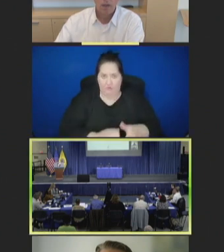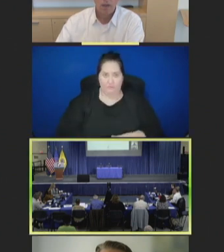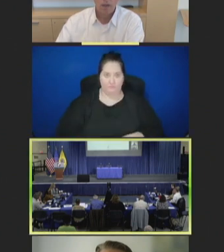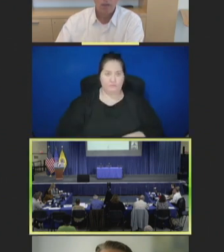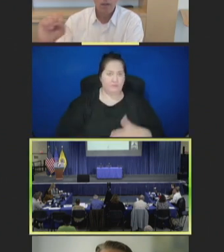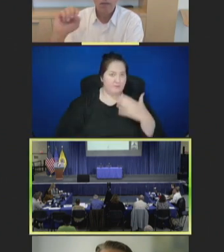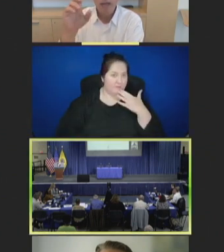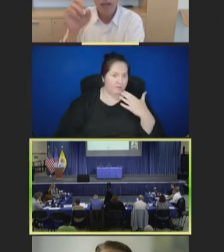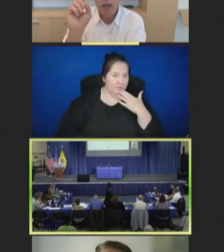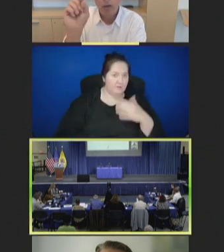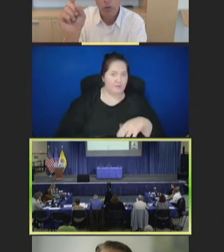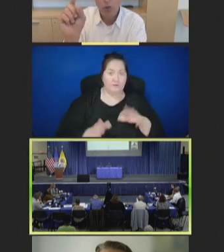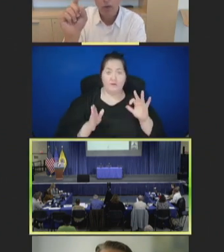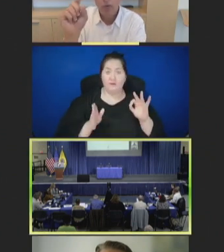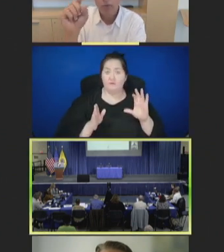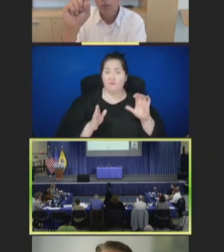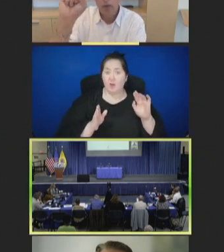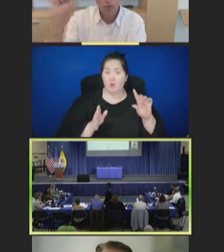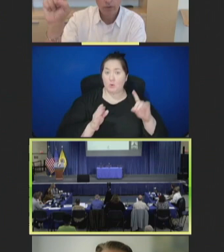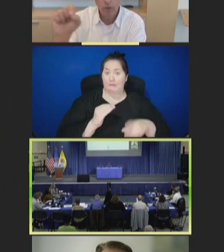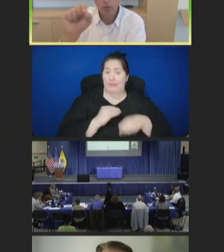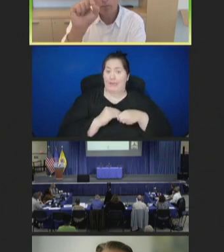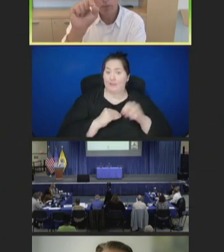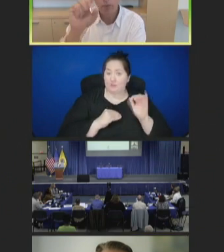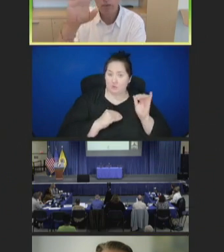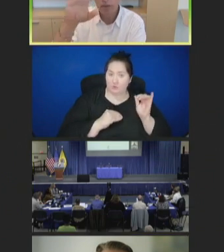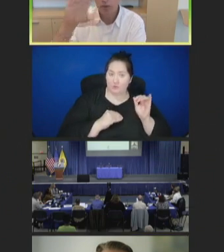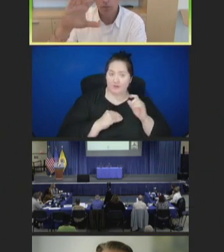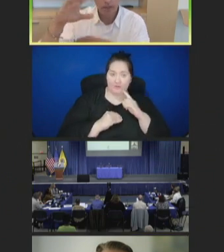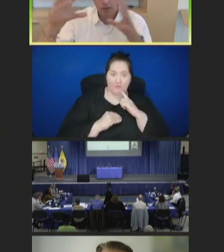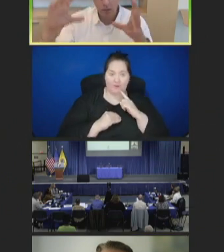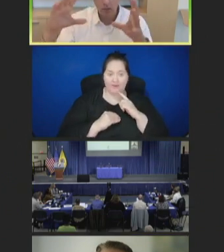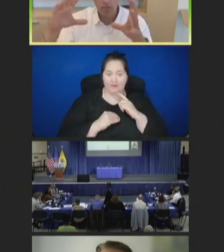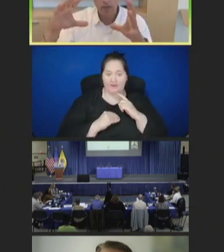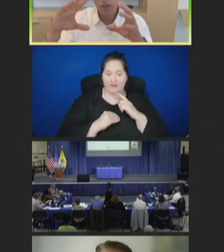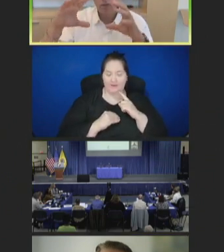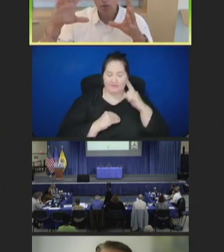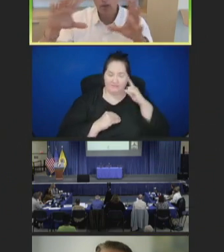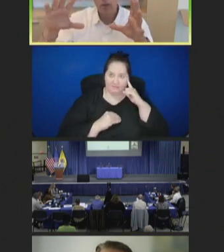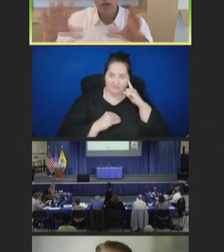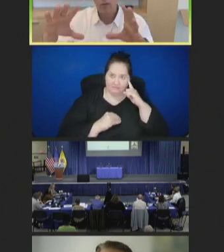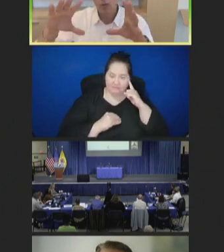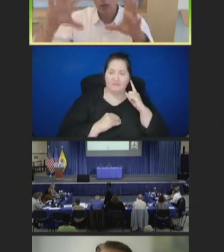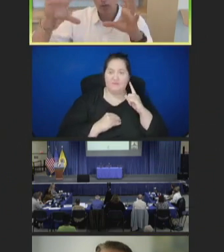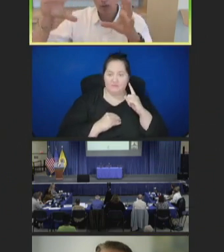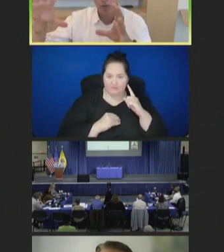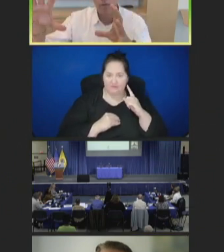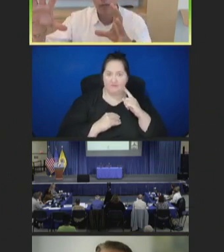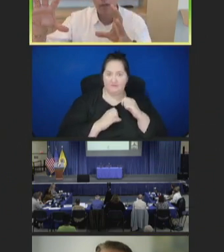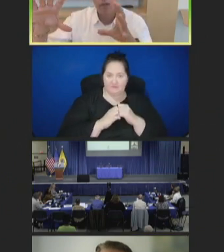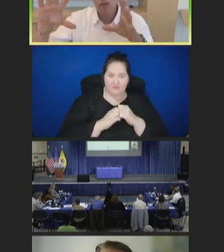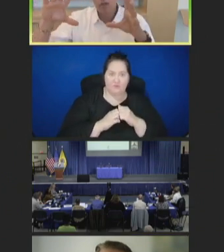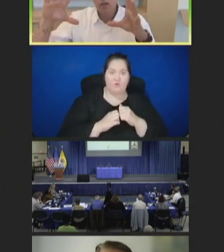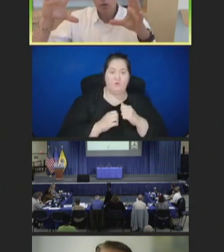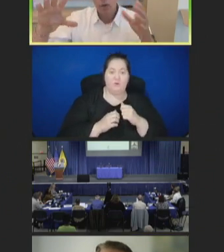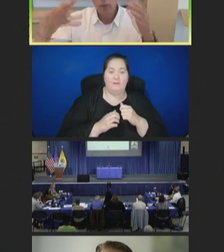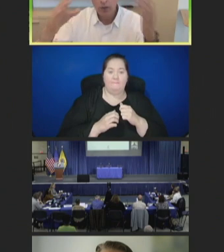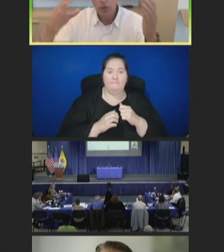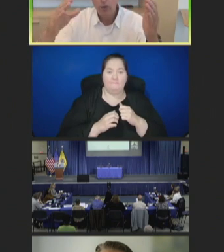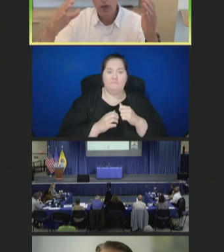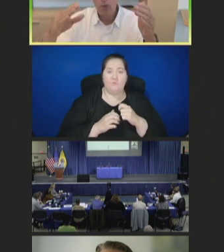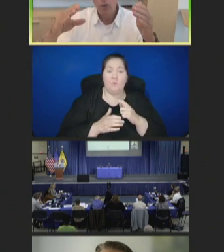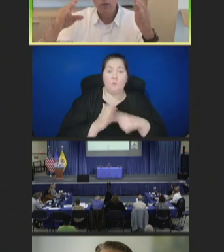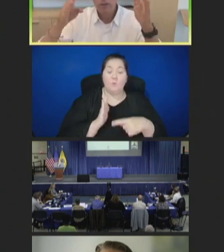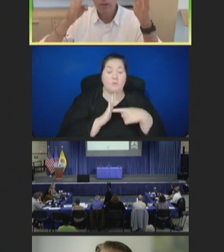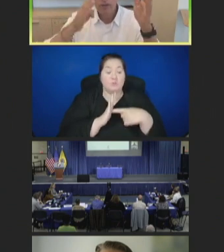Thank you. If may I allow to add also, I was about to put this in the talk, but I didn't want to make it together again with the laboratory of Bill. What we